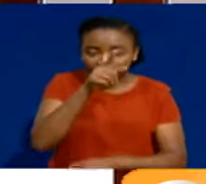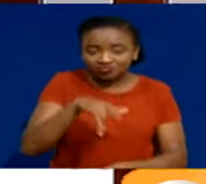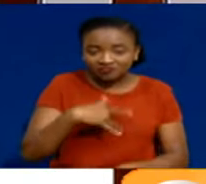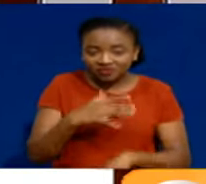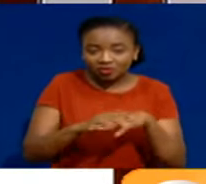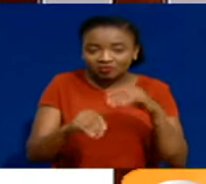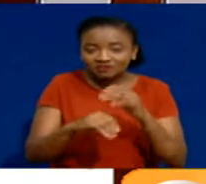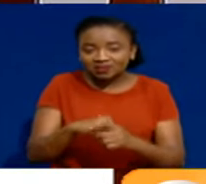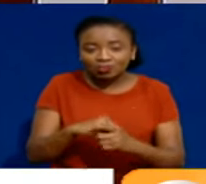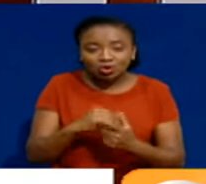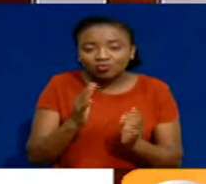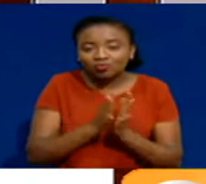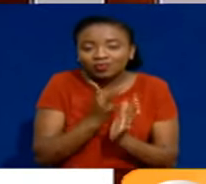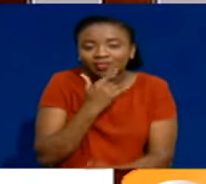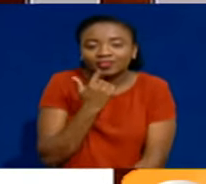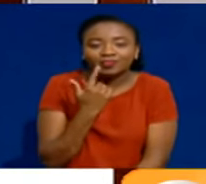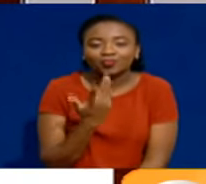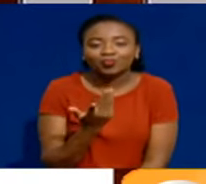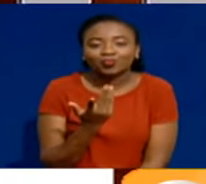safe?